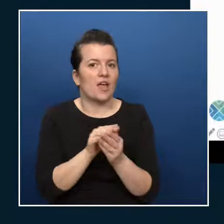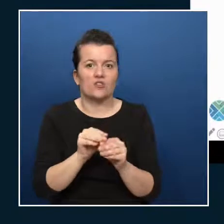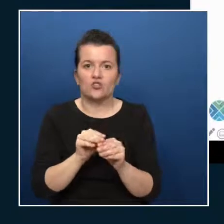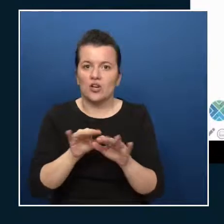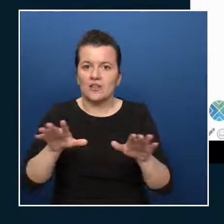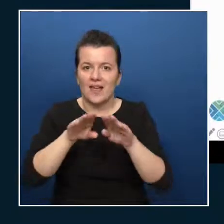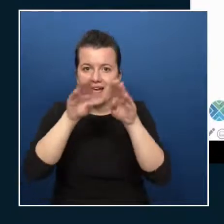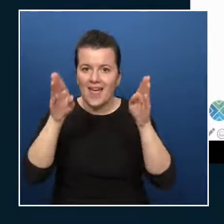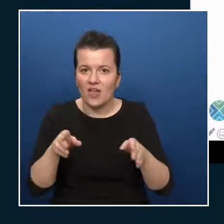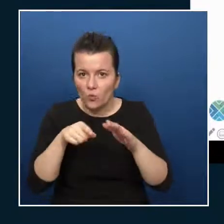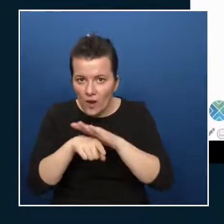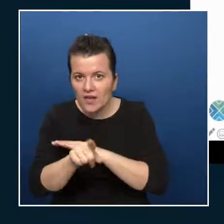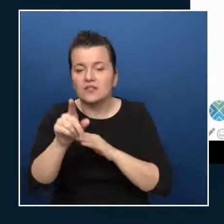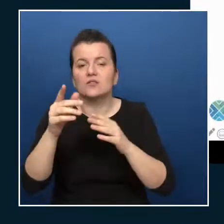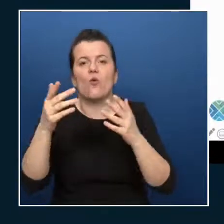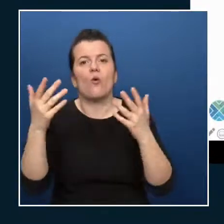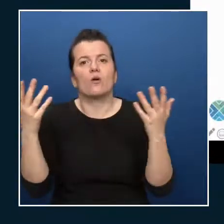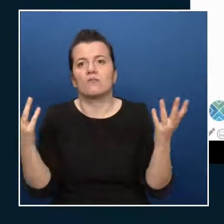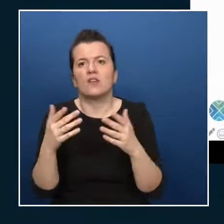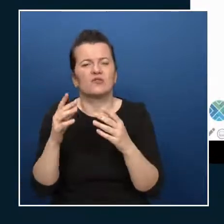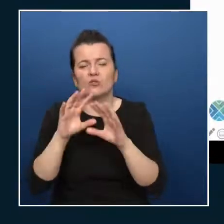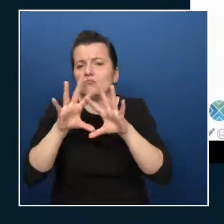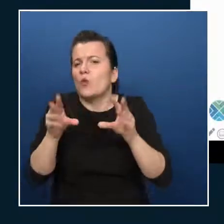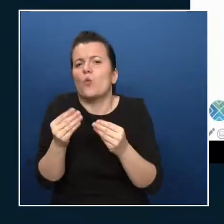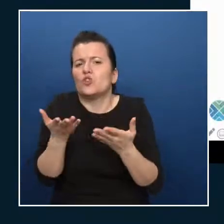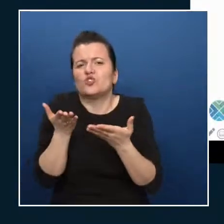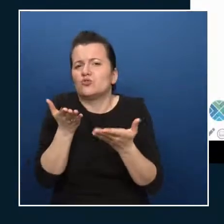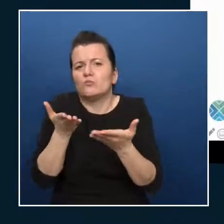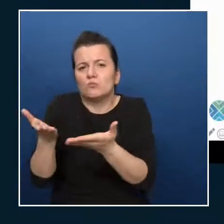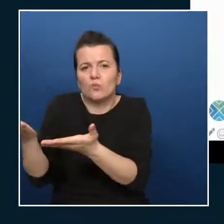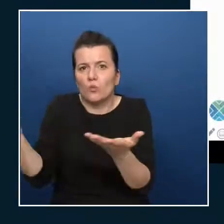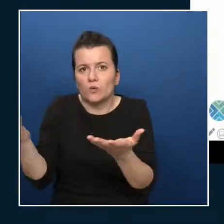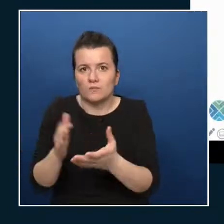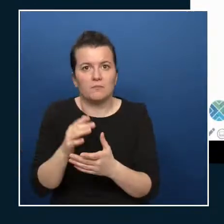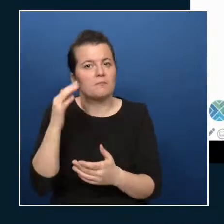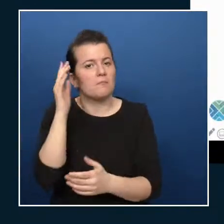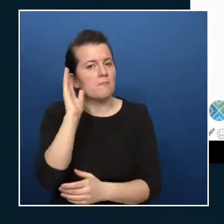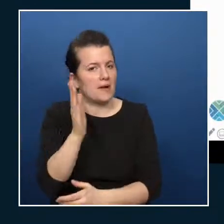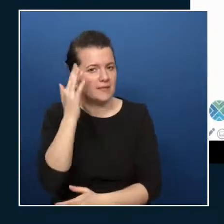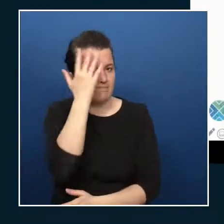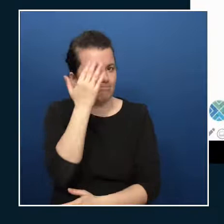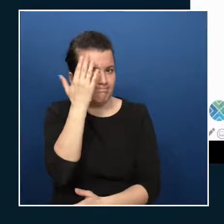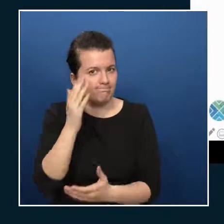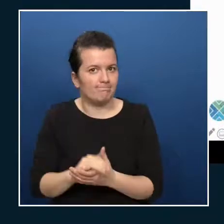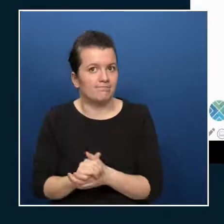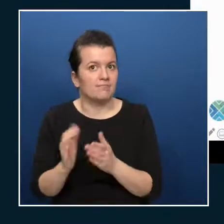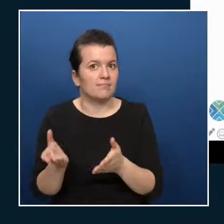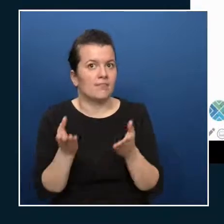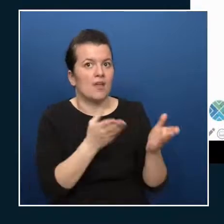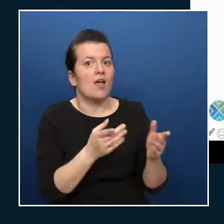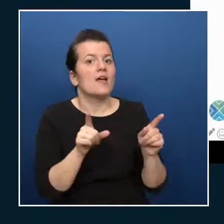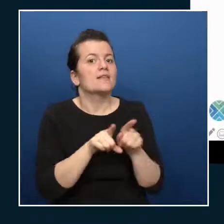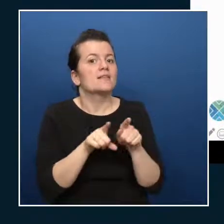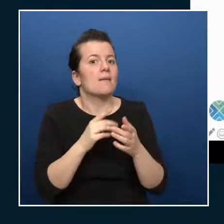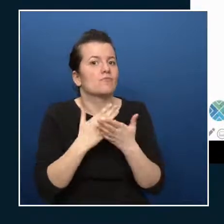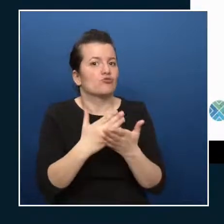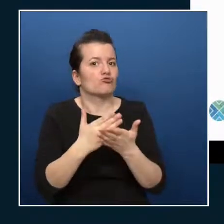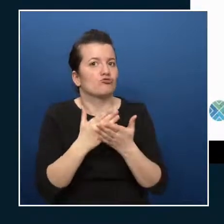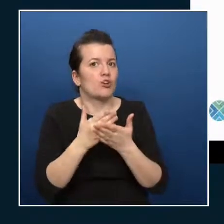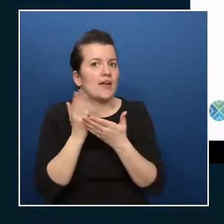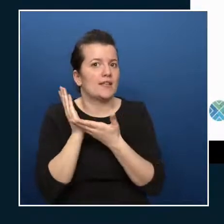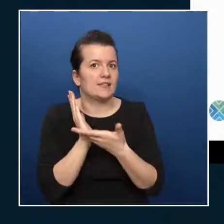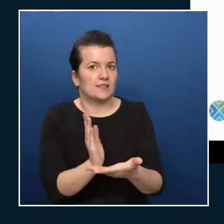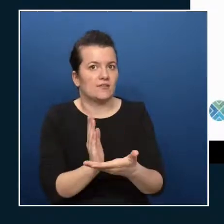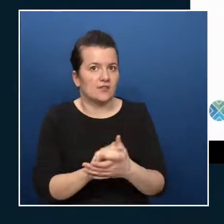all these services. And you have to think about shared services like Azure, like Active Directory,